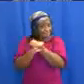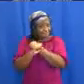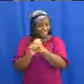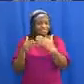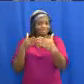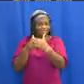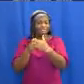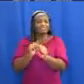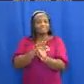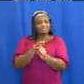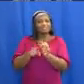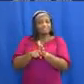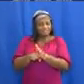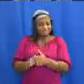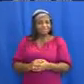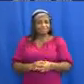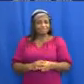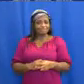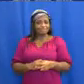virus. Enuanom,